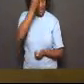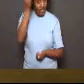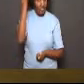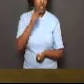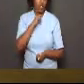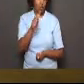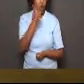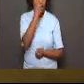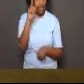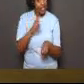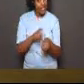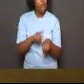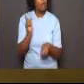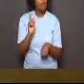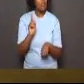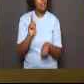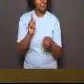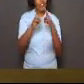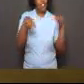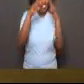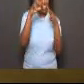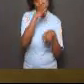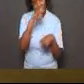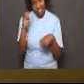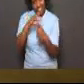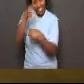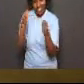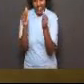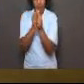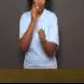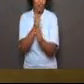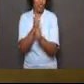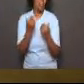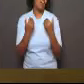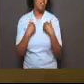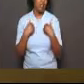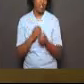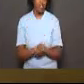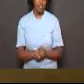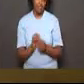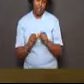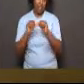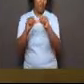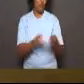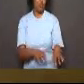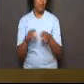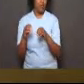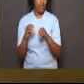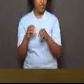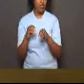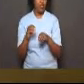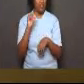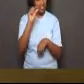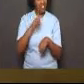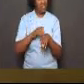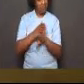that sometimes they share responsibilities. Go ahead, students. I will see you